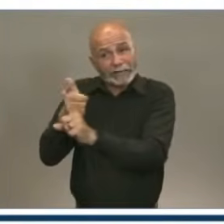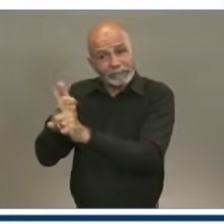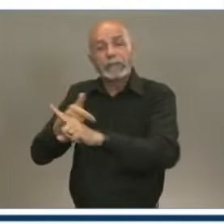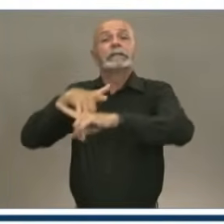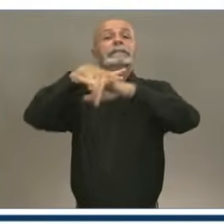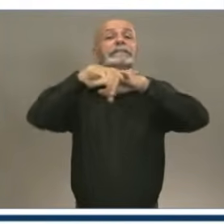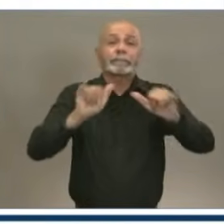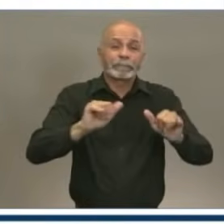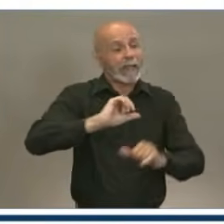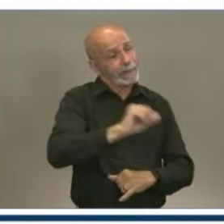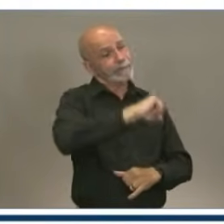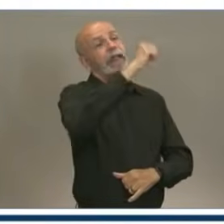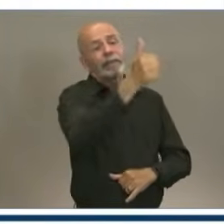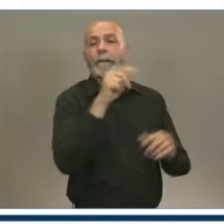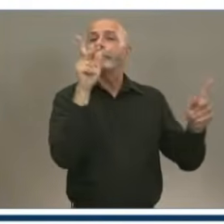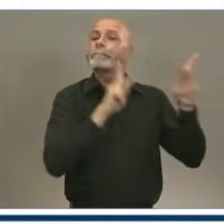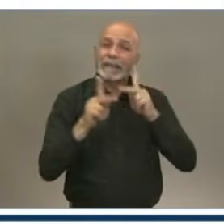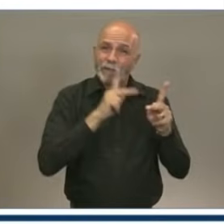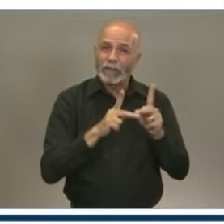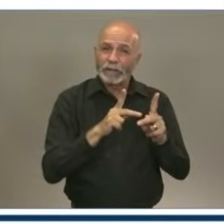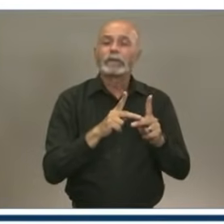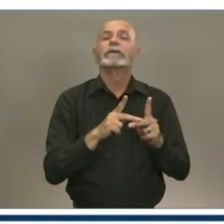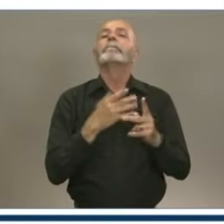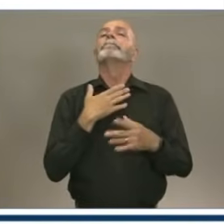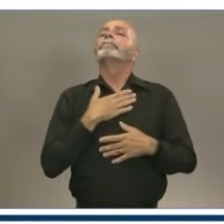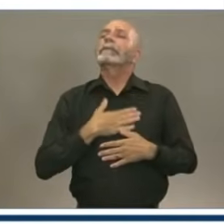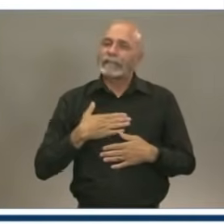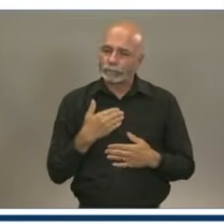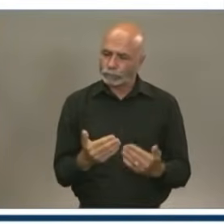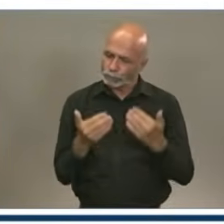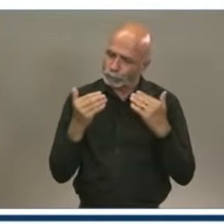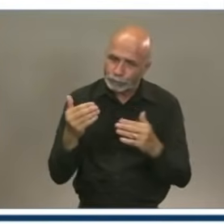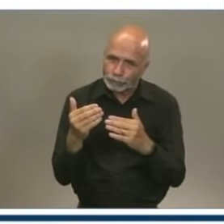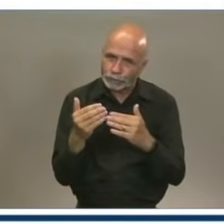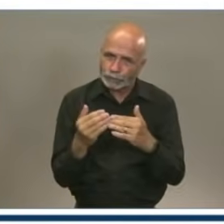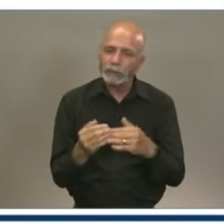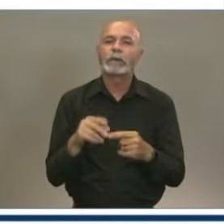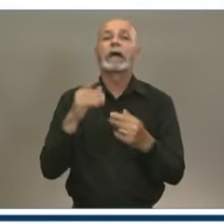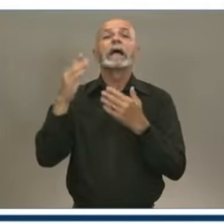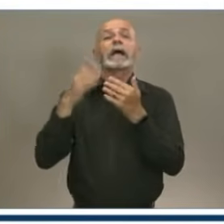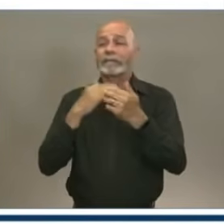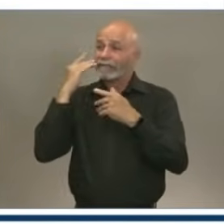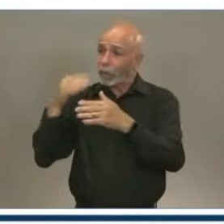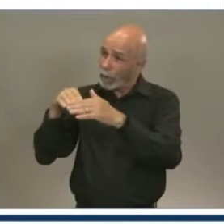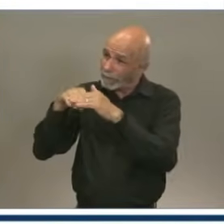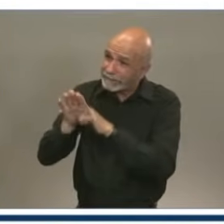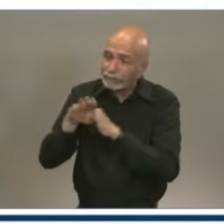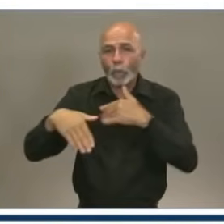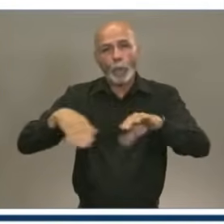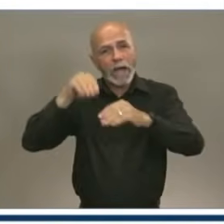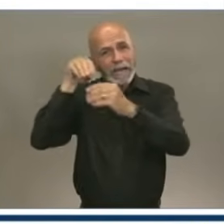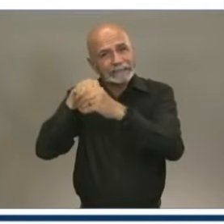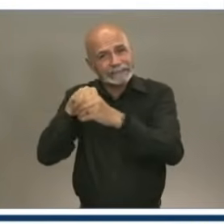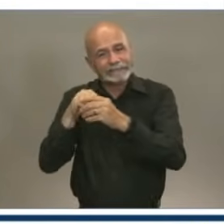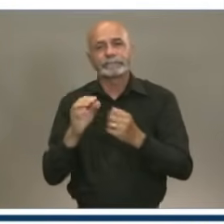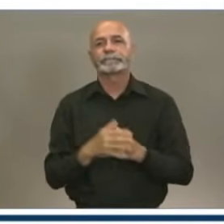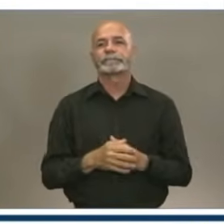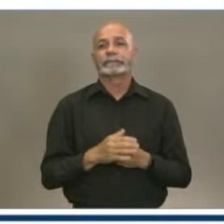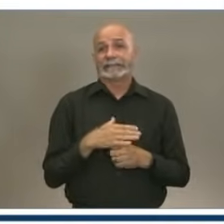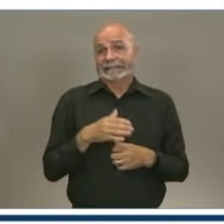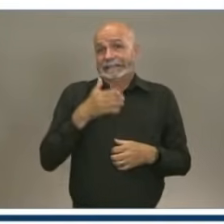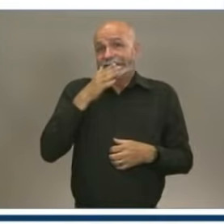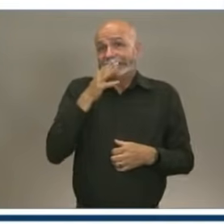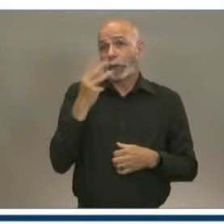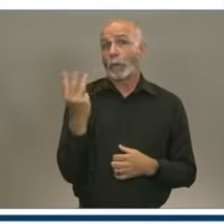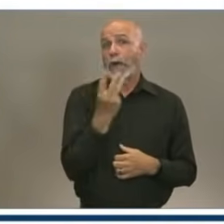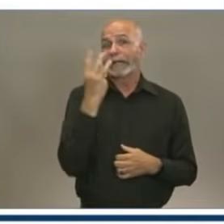an appointment or go directly to a walk-in clinic. Exciting news today, we are moving into phase 4 on Wednesday as planned, and